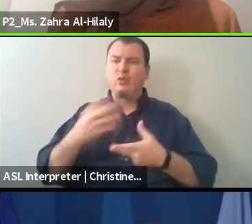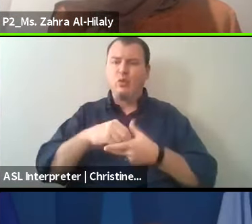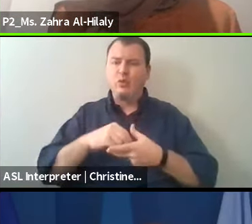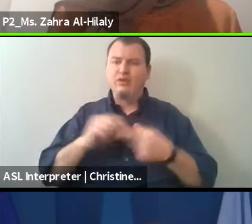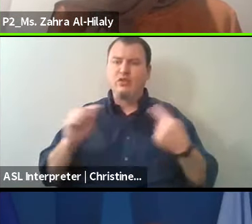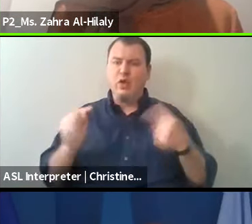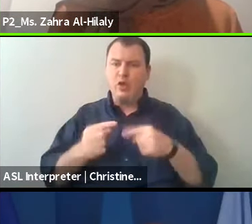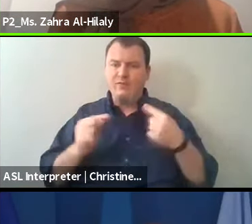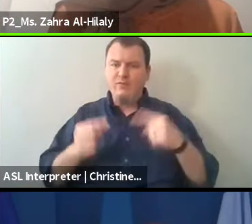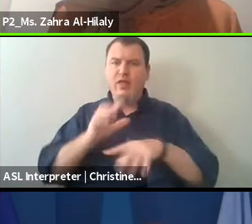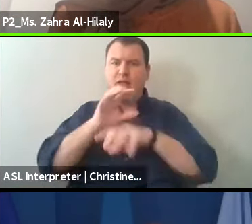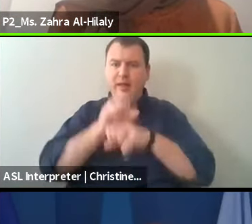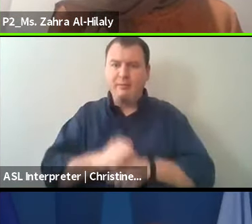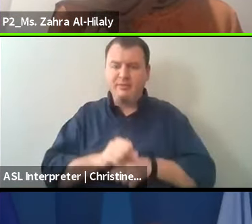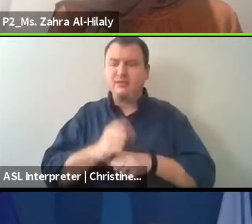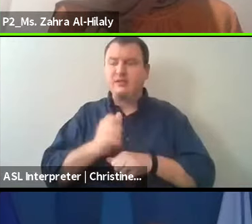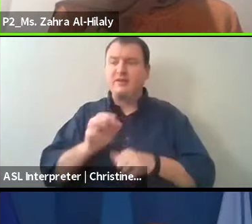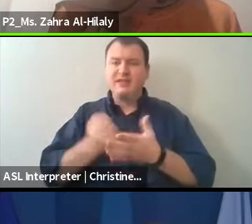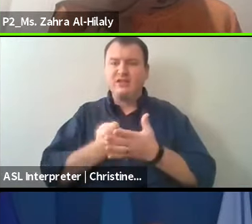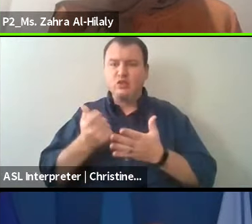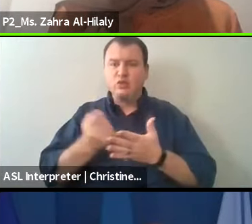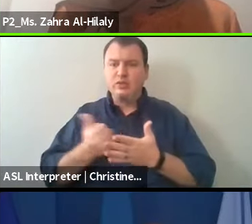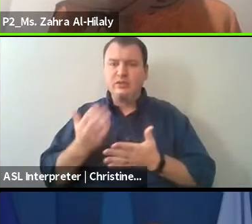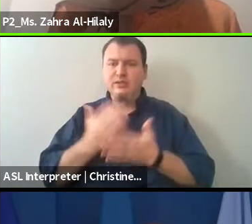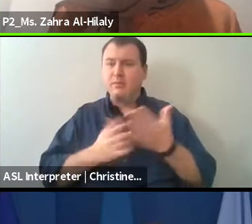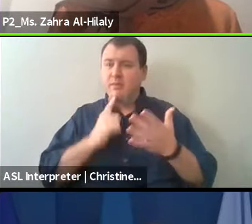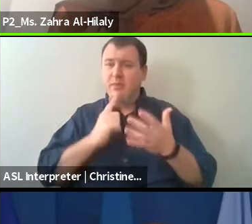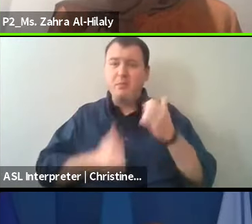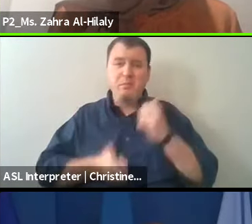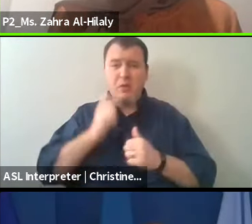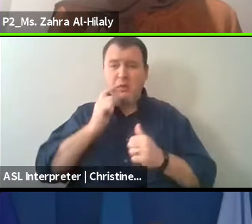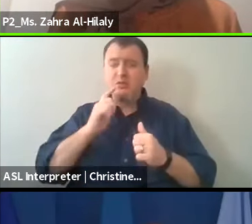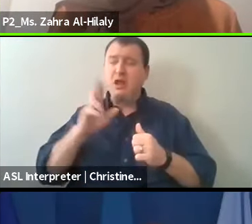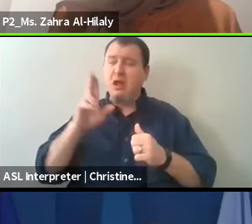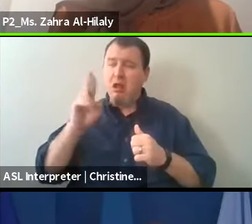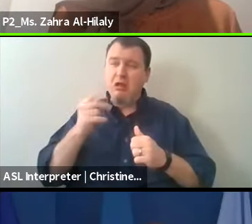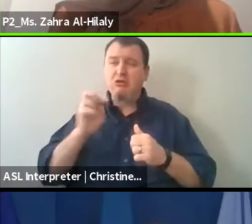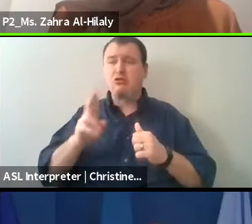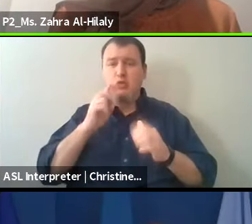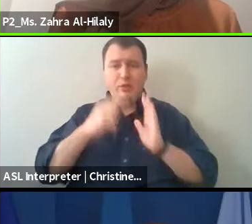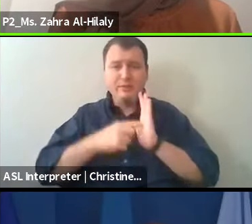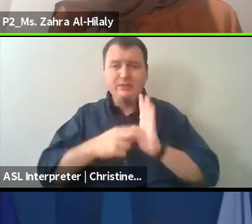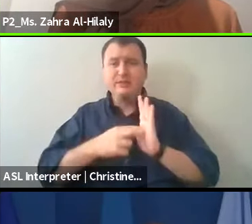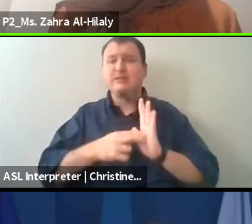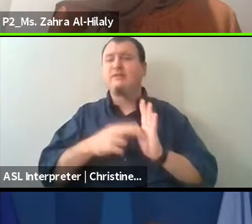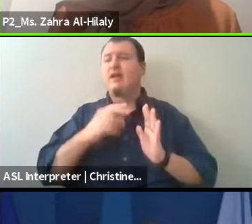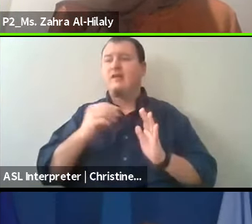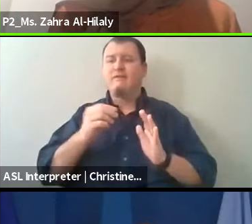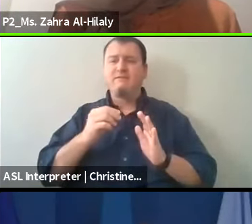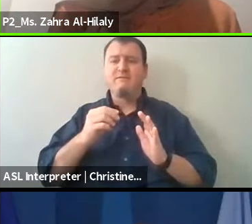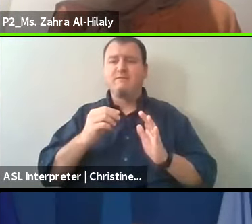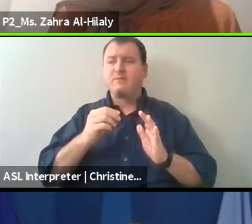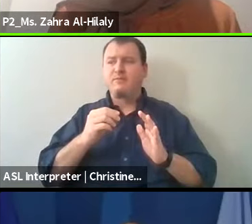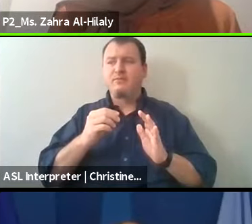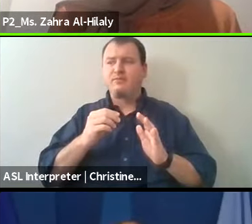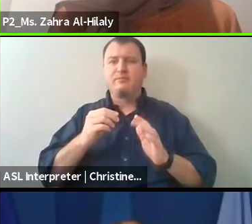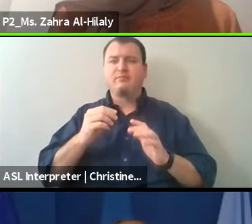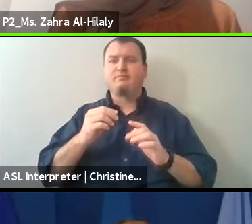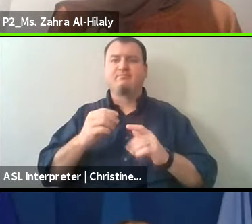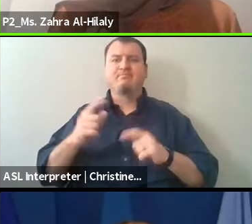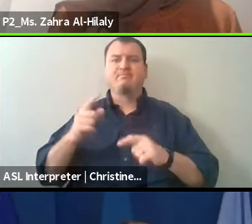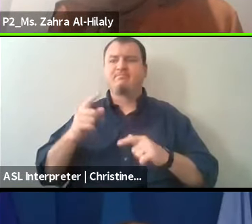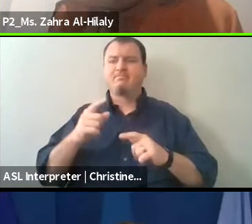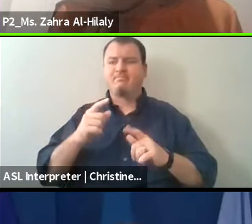harmful habits of excluding some of the most underrepresented and vulnerable voices within the discourse of